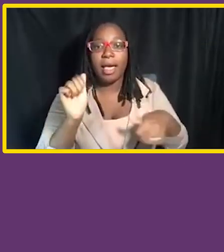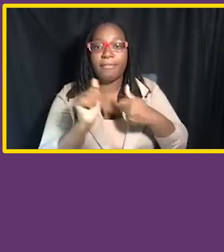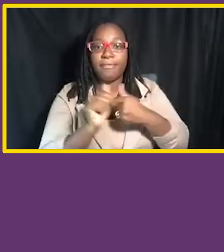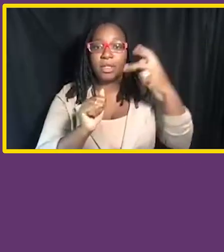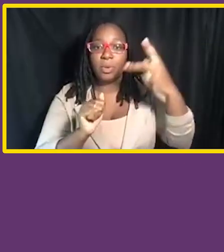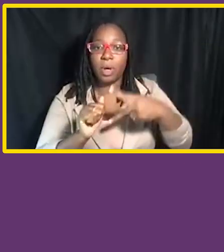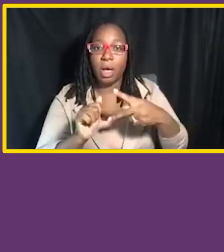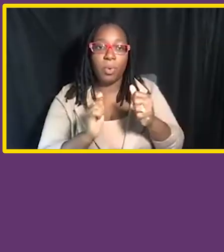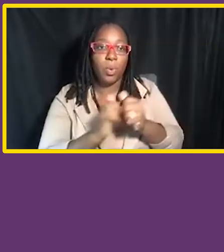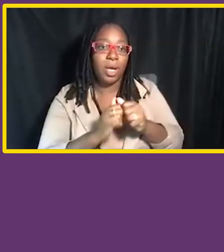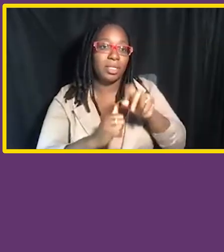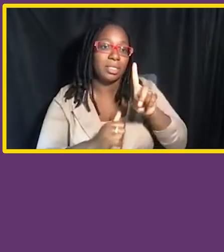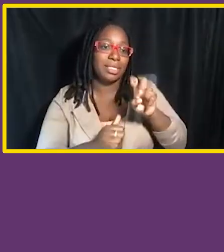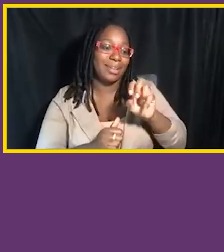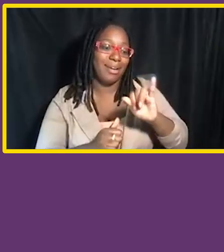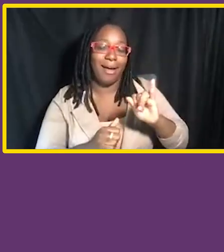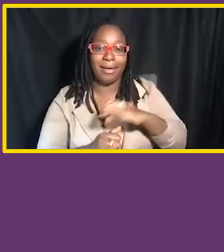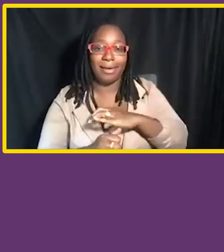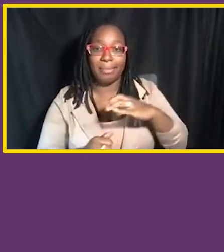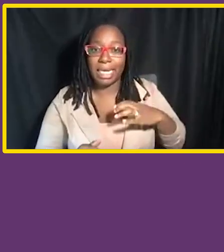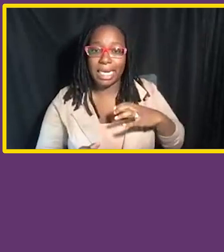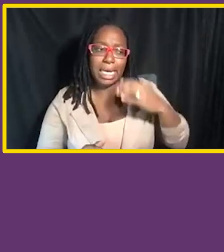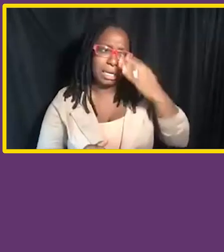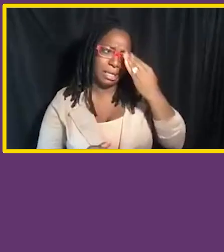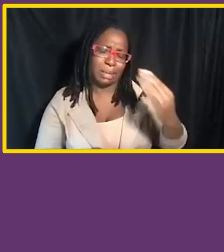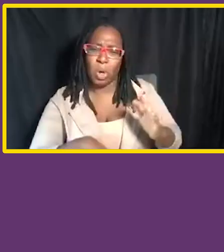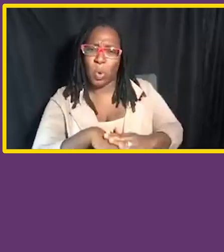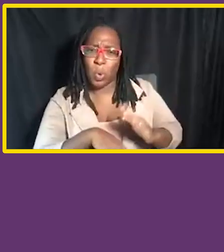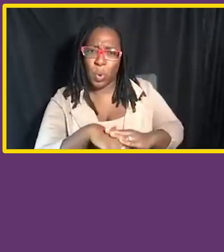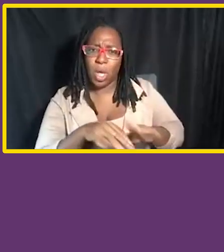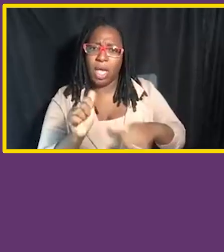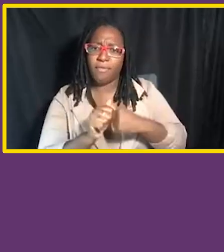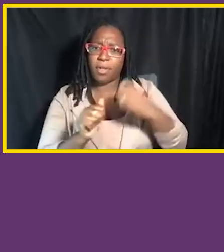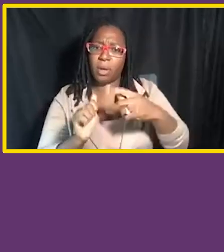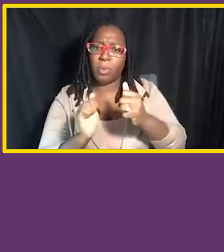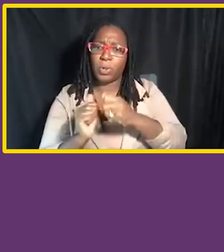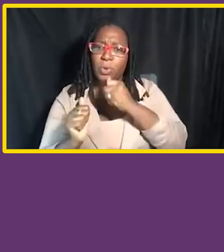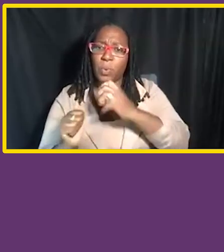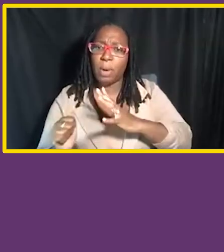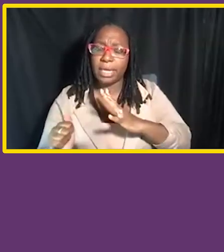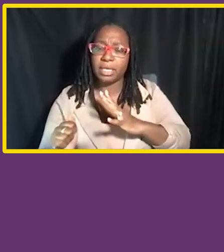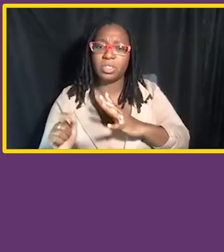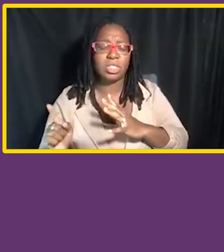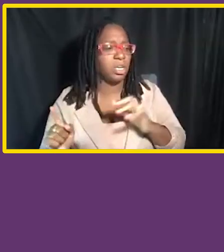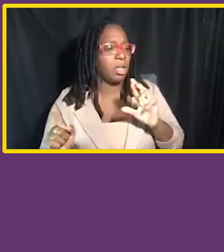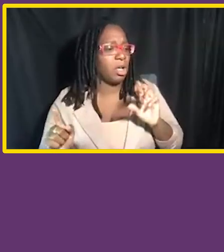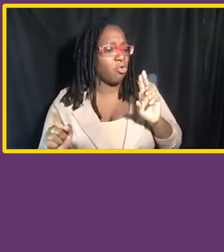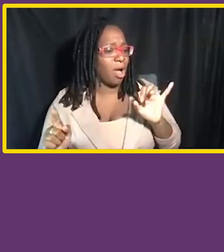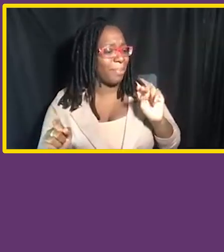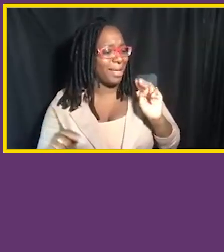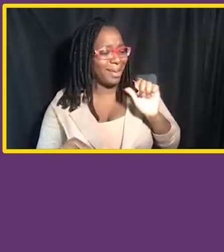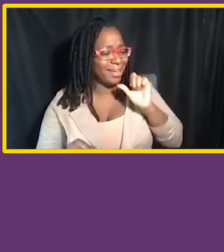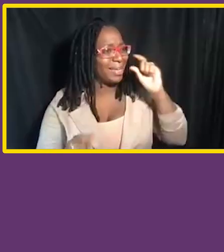DEI committee afterwards to speak to it. And I followed up with the woman, and she said, Robin, I didn't even know if that was really happening. Like, it's